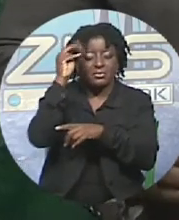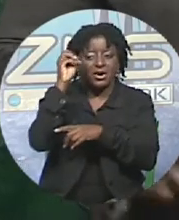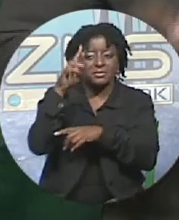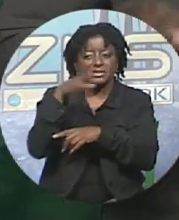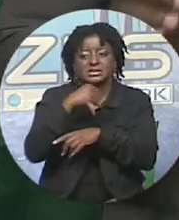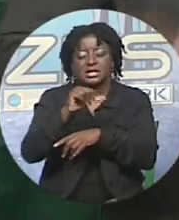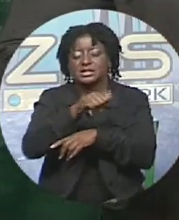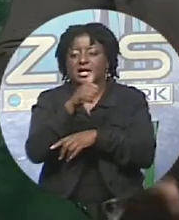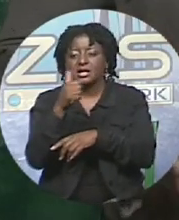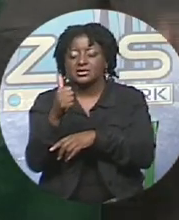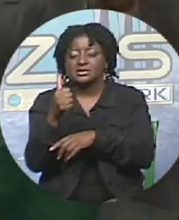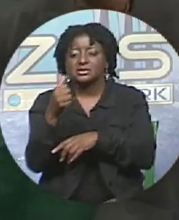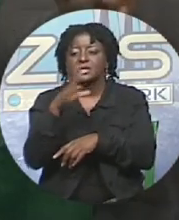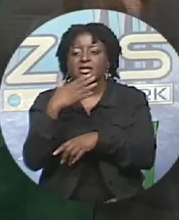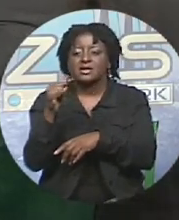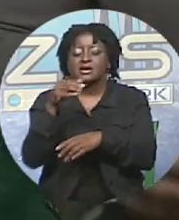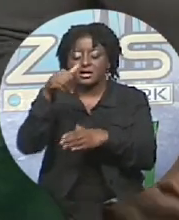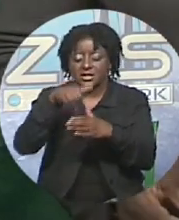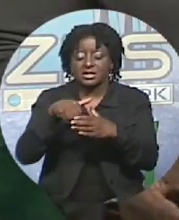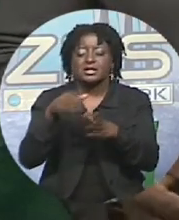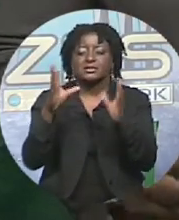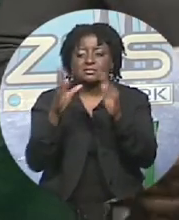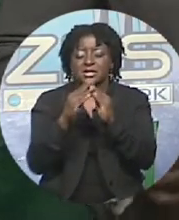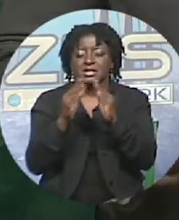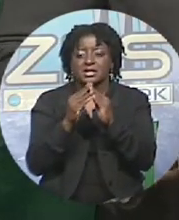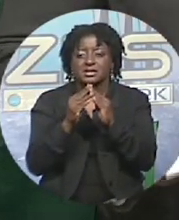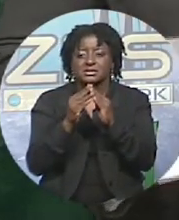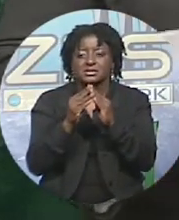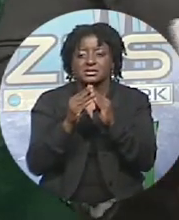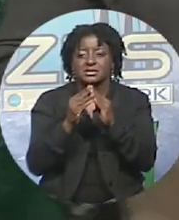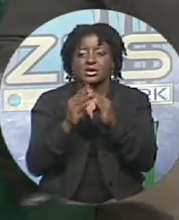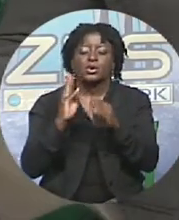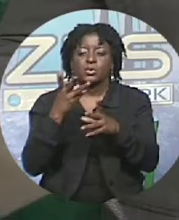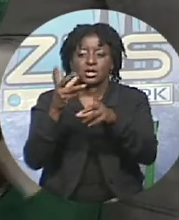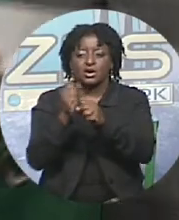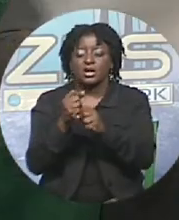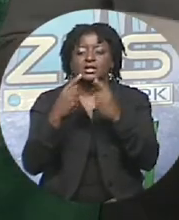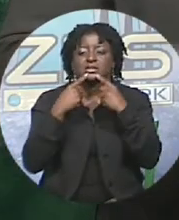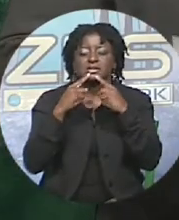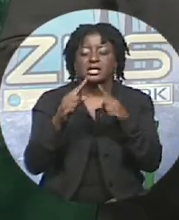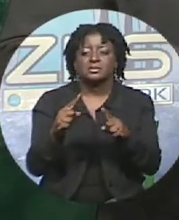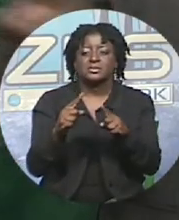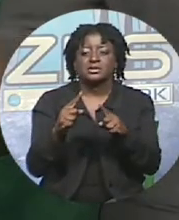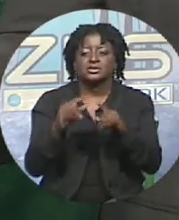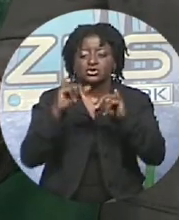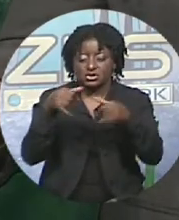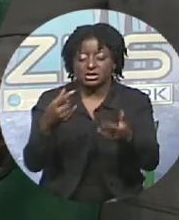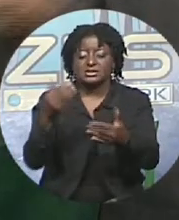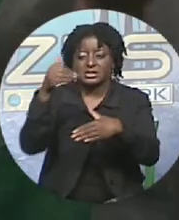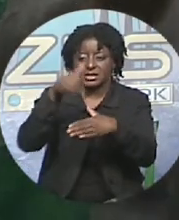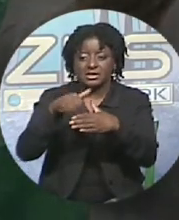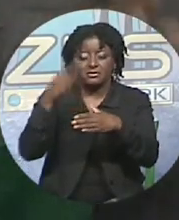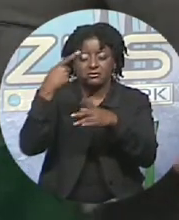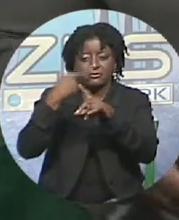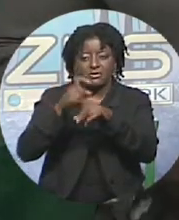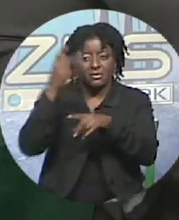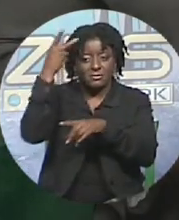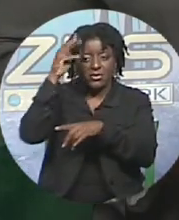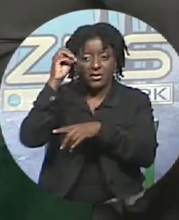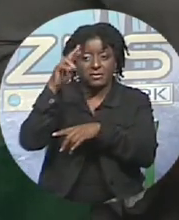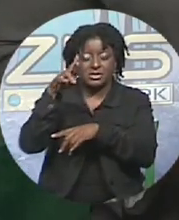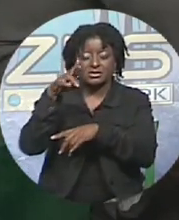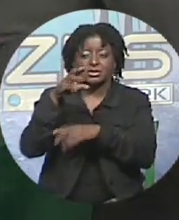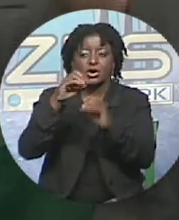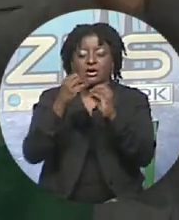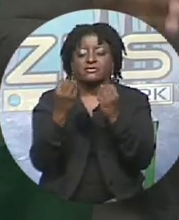and advisors, were locked in meetings. While this report actually was on the air tonight, we received a statement just in from the Prime Minister's office. I'll read it to you in its